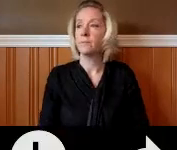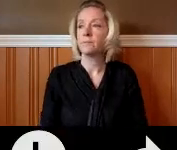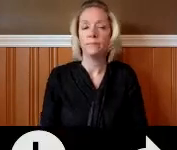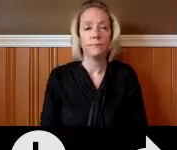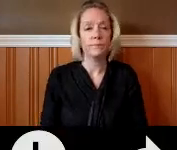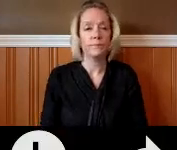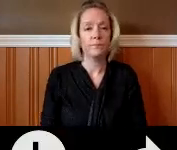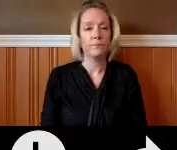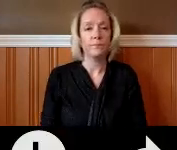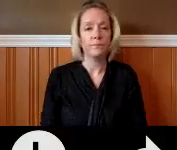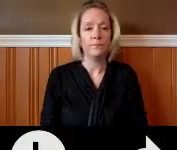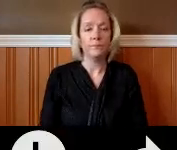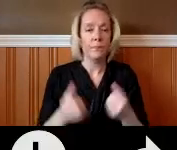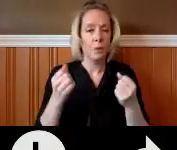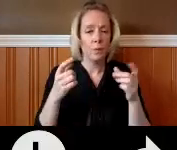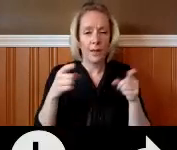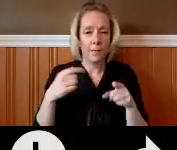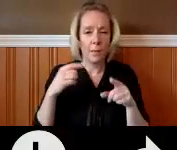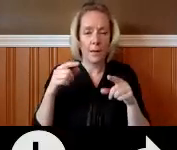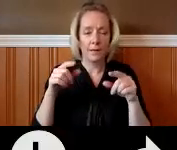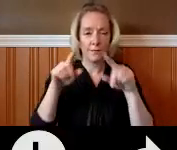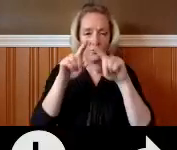There's too many things happening on my screen.